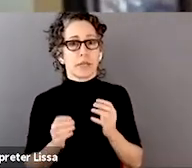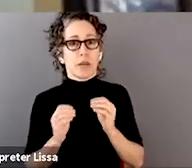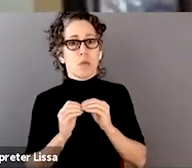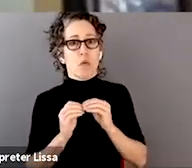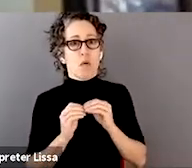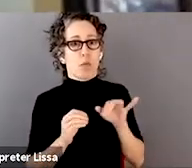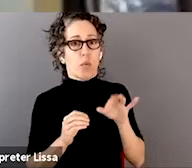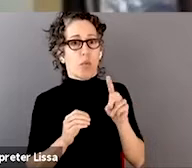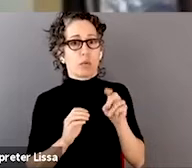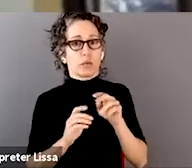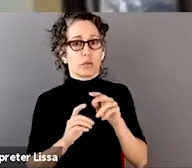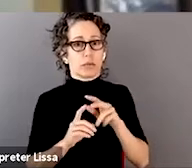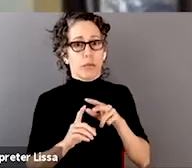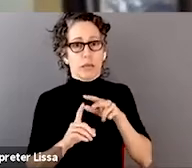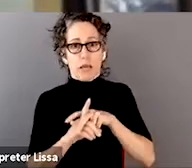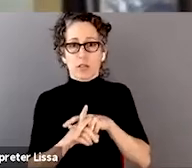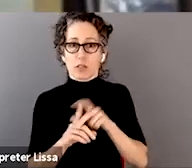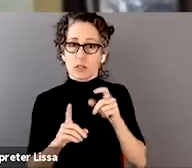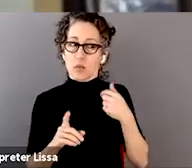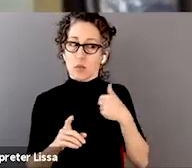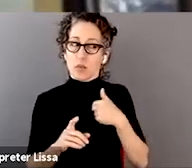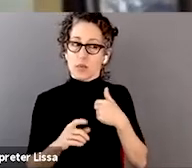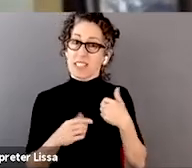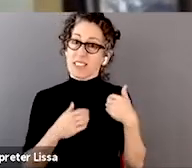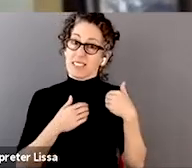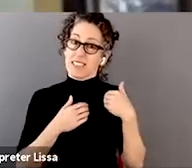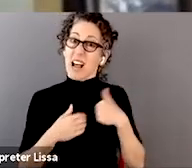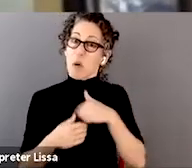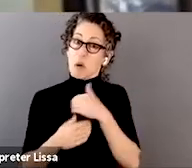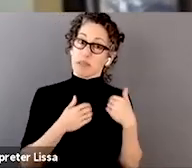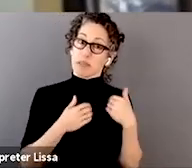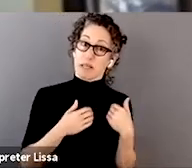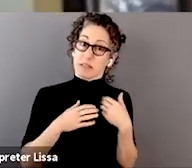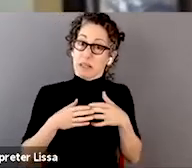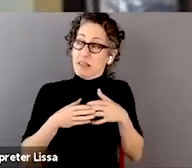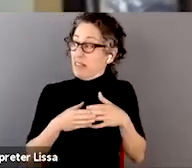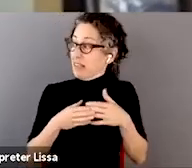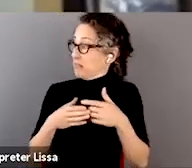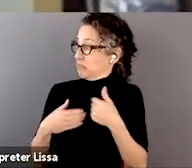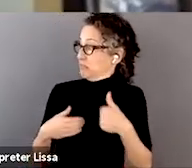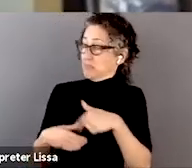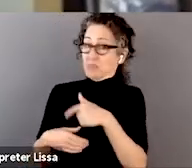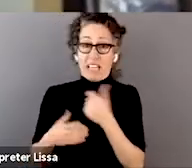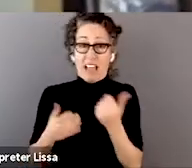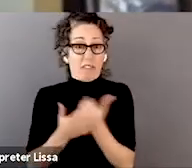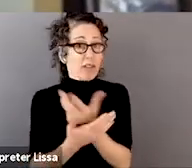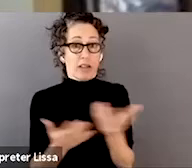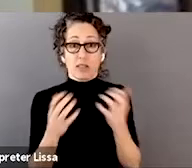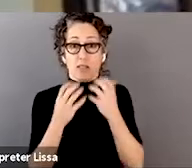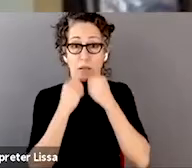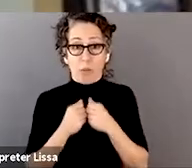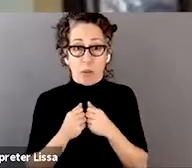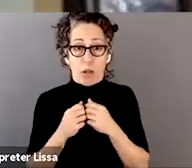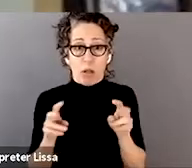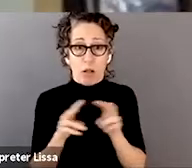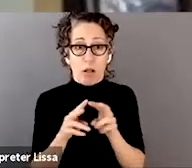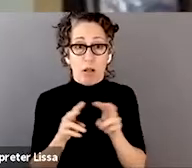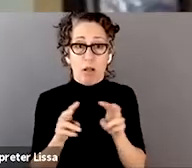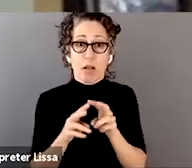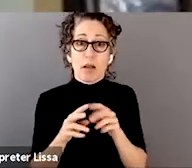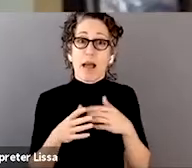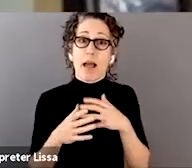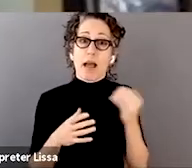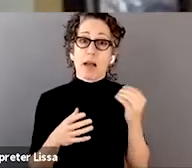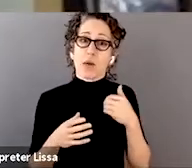way to open up our own minds. Like, I think it's on us to say, all of this counts, all of this is valuable, and there's a place for all of this type